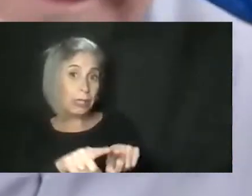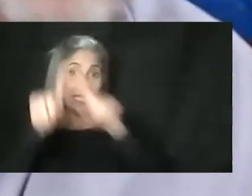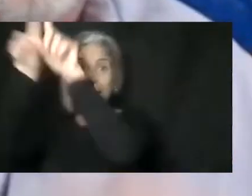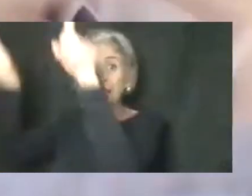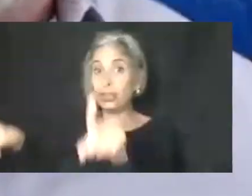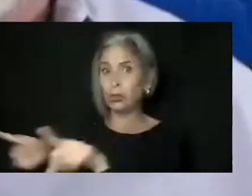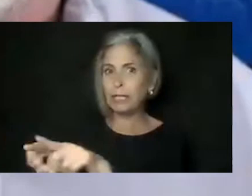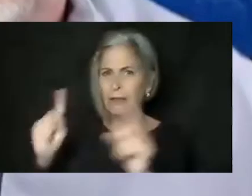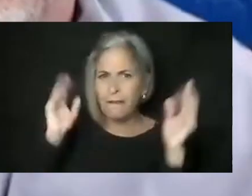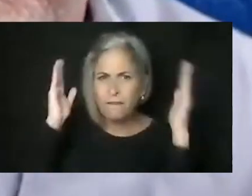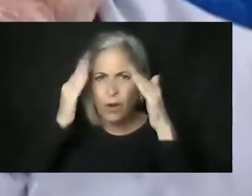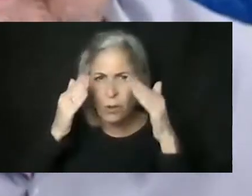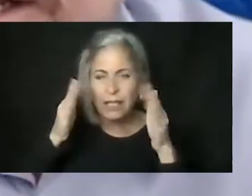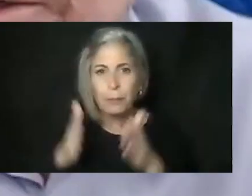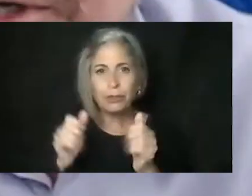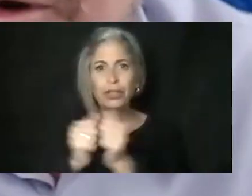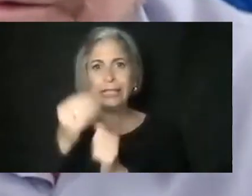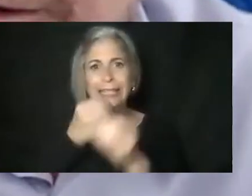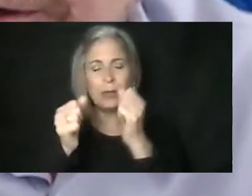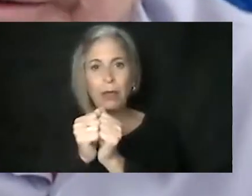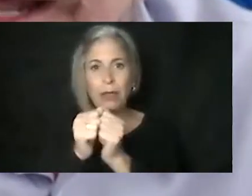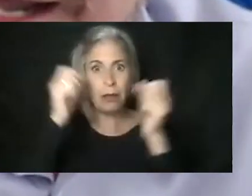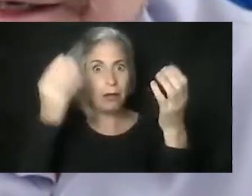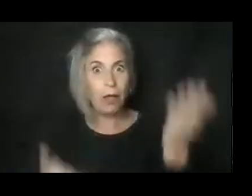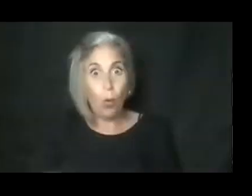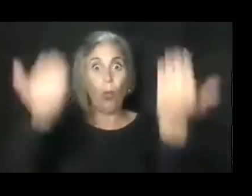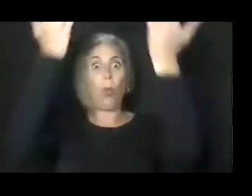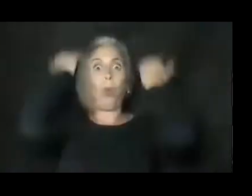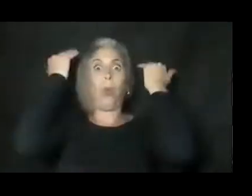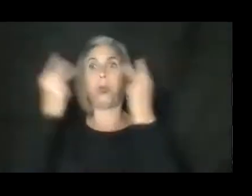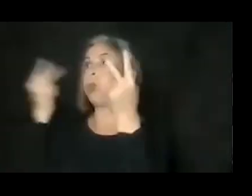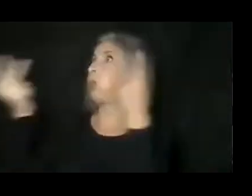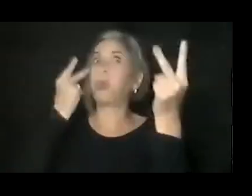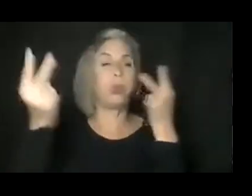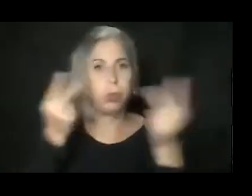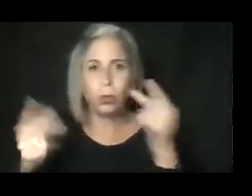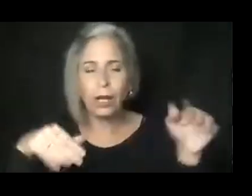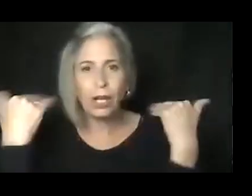with. Just the sensory overload of that. I wouldn't say I was nervous, no.